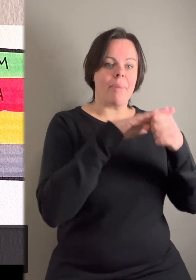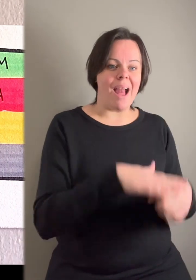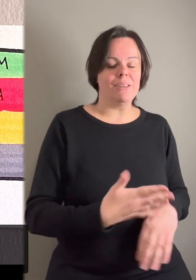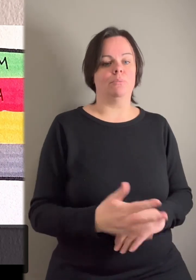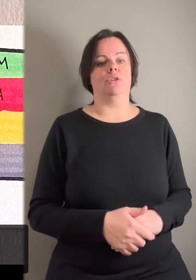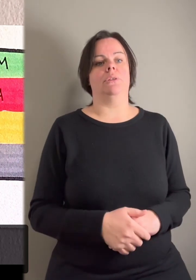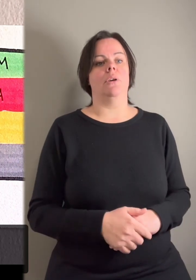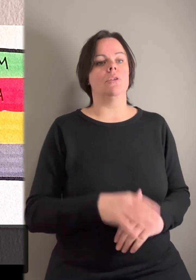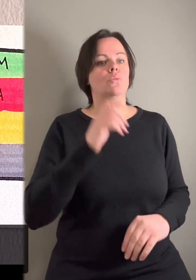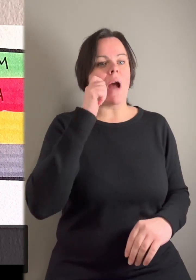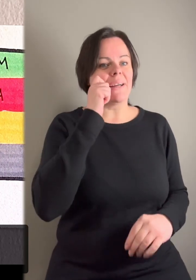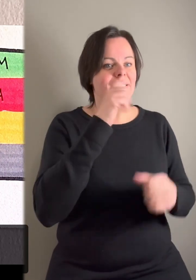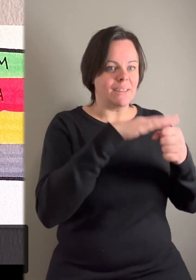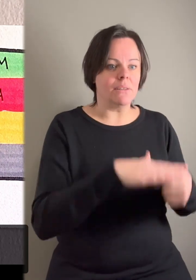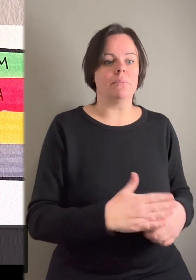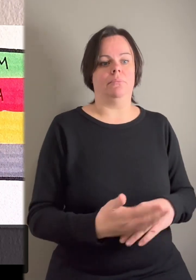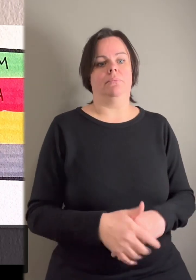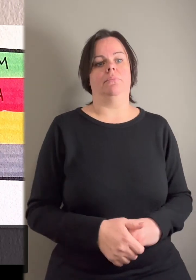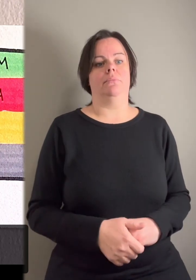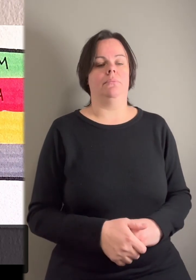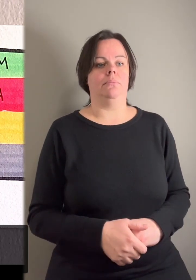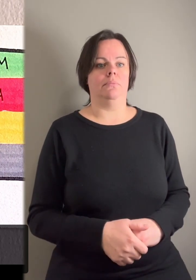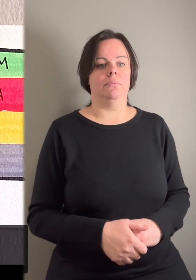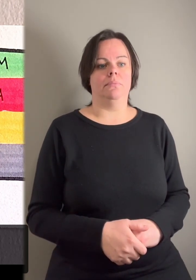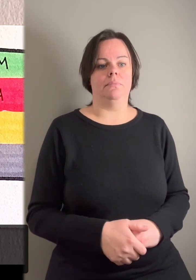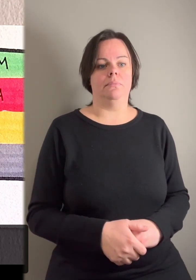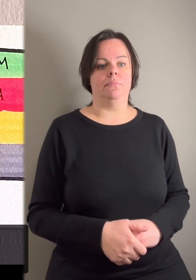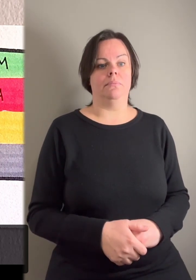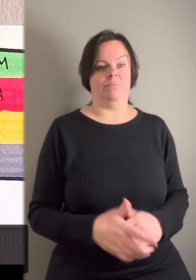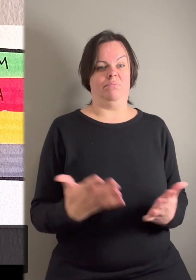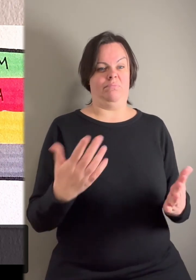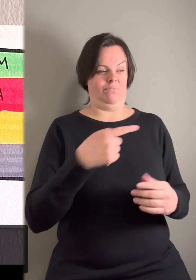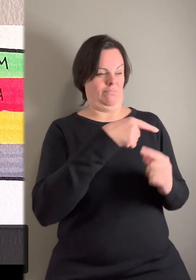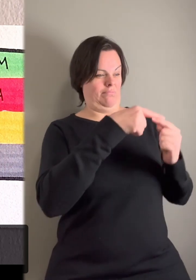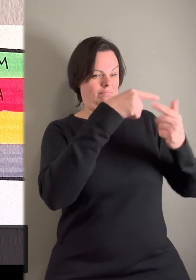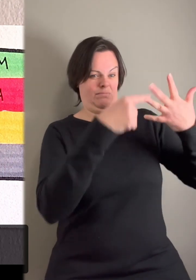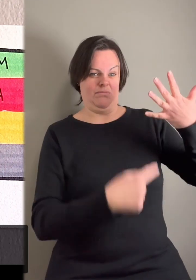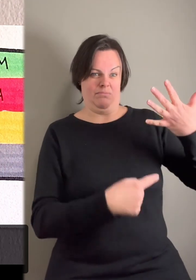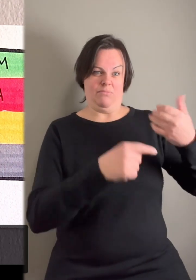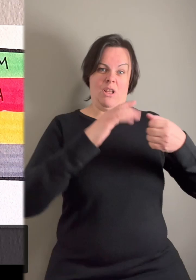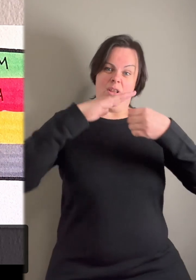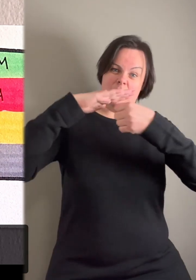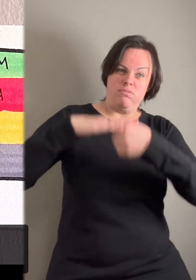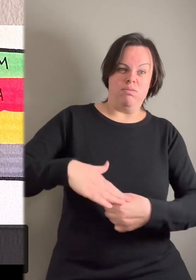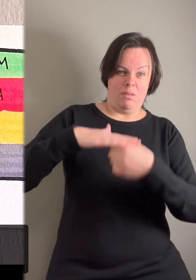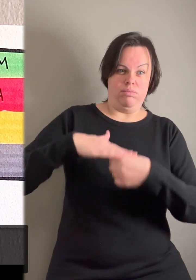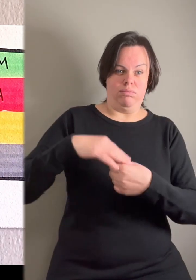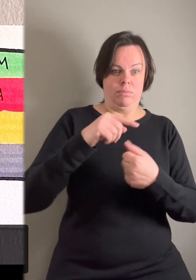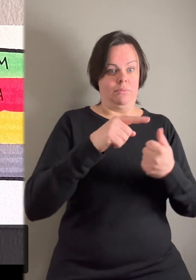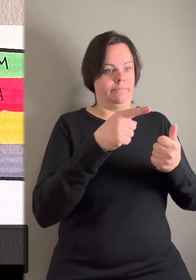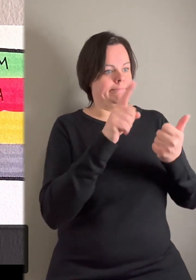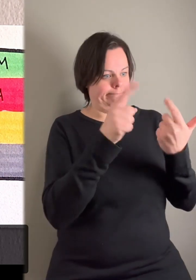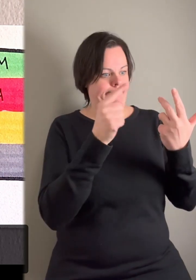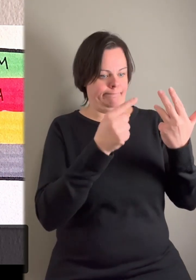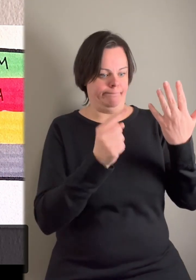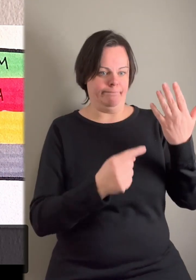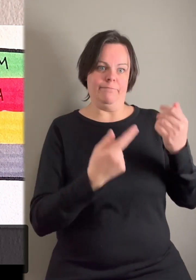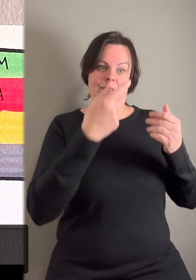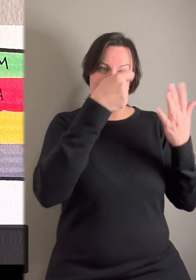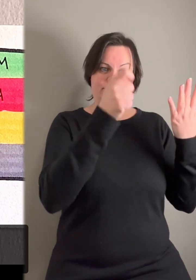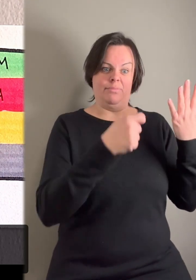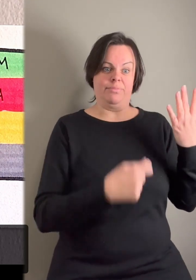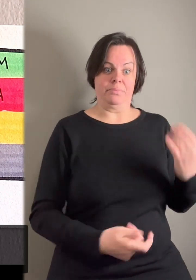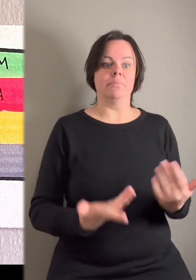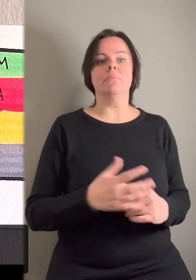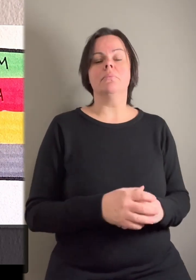homophobia, ableism, and racism. They don't take turns oppressing this person. They all happen